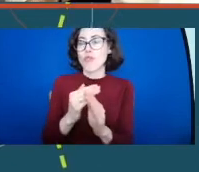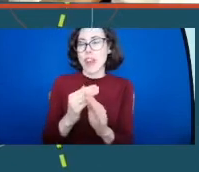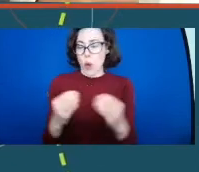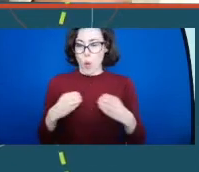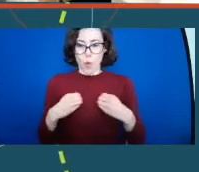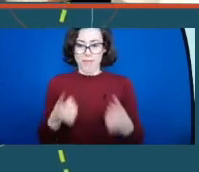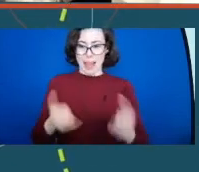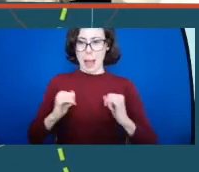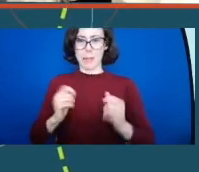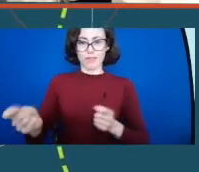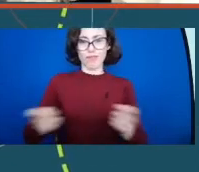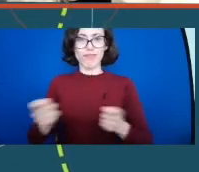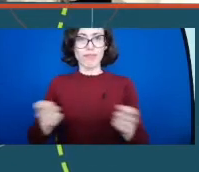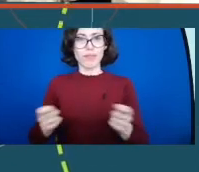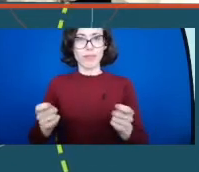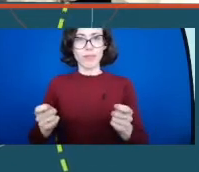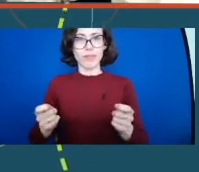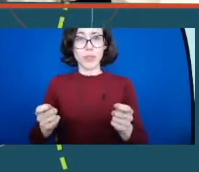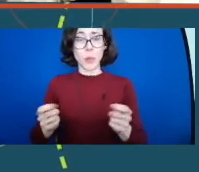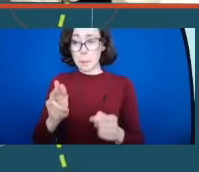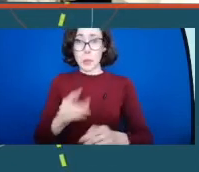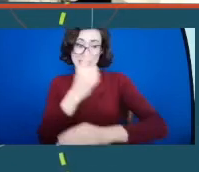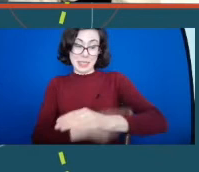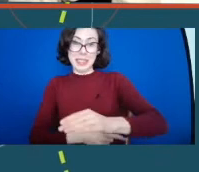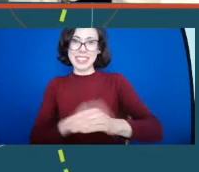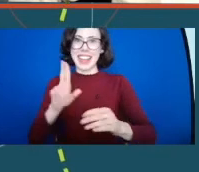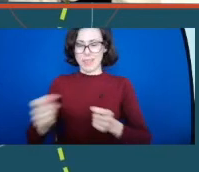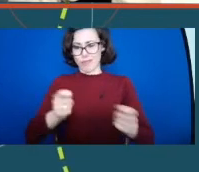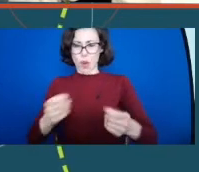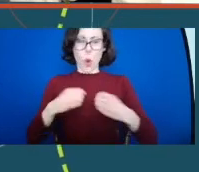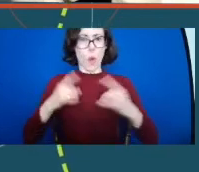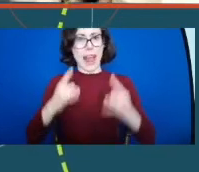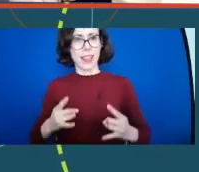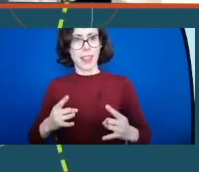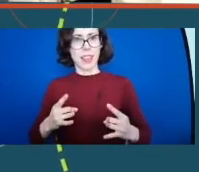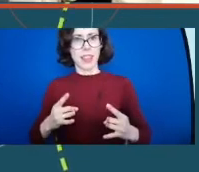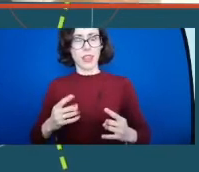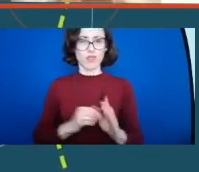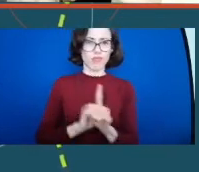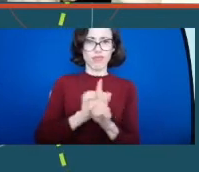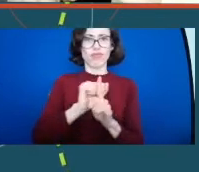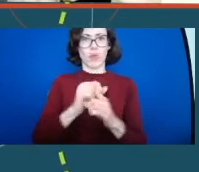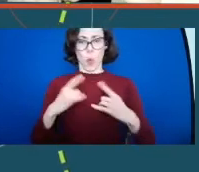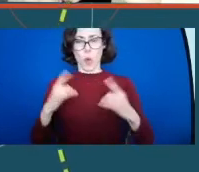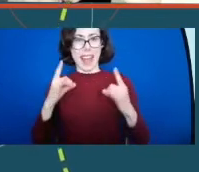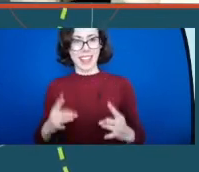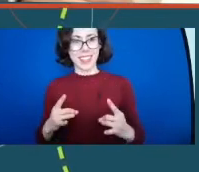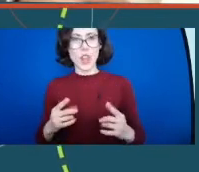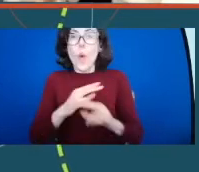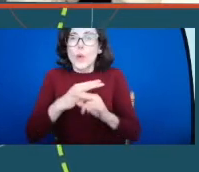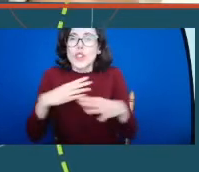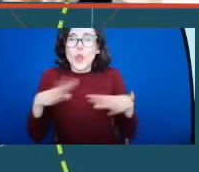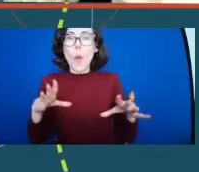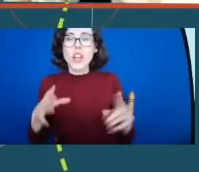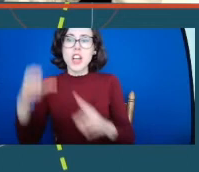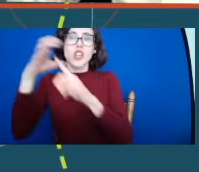with disabilities, to optimize their own health and function. So we don't want any kind of a top-down model here where we're doing